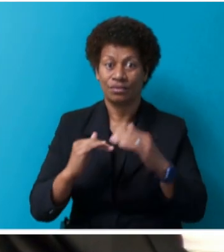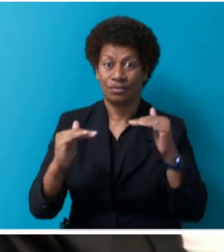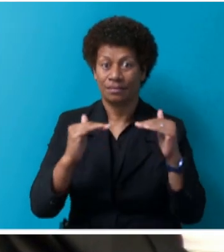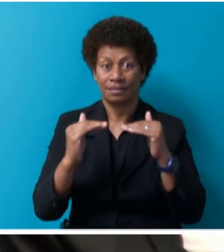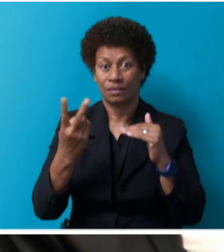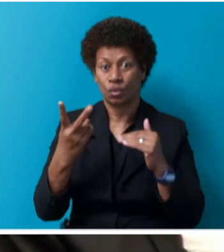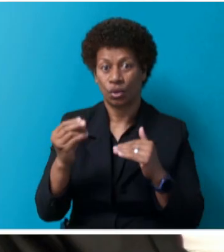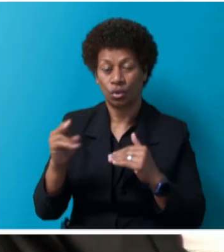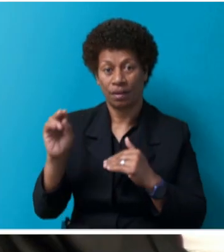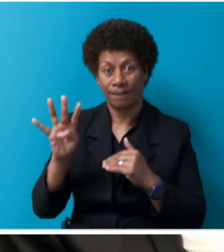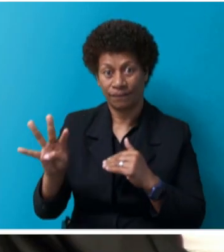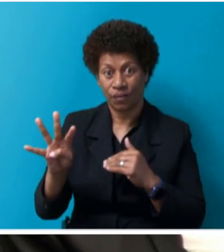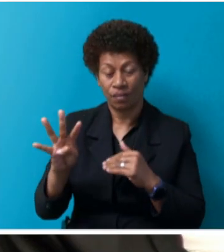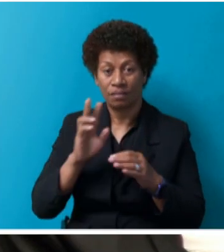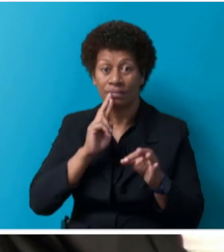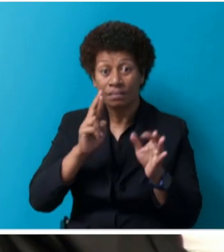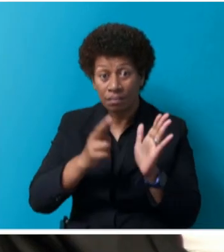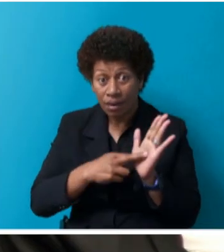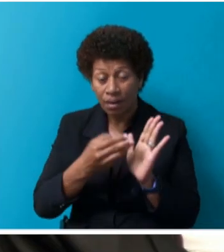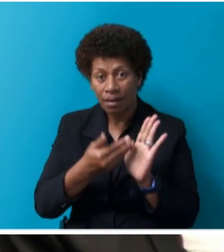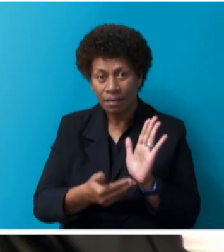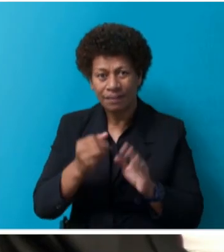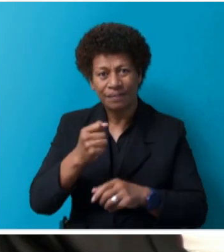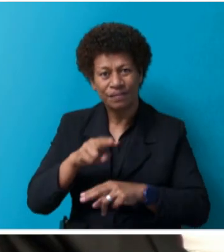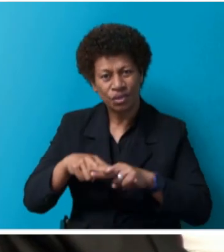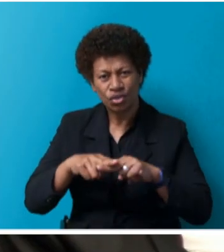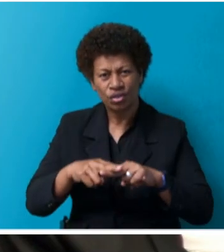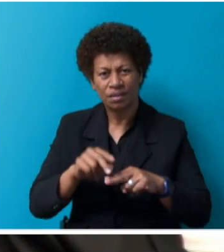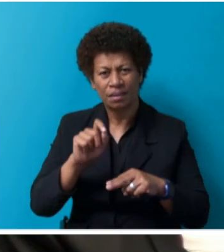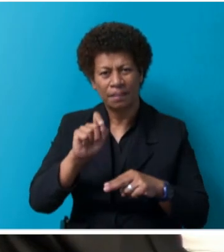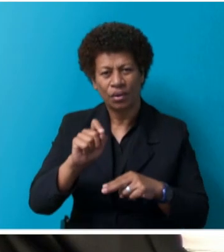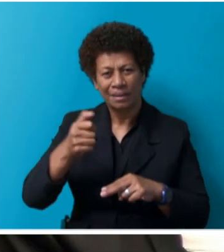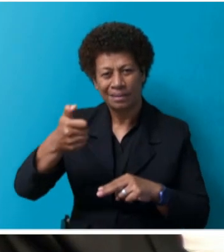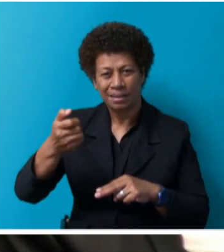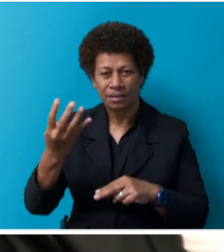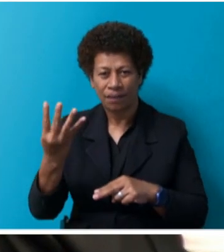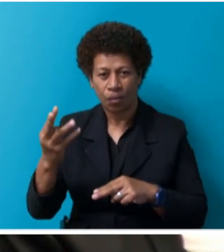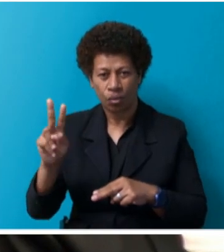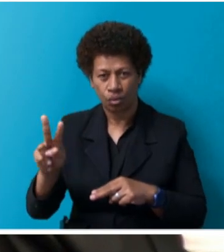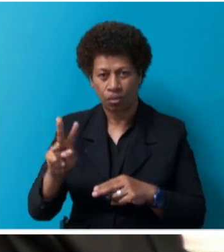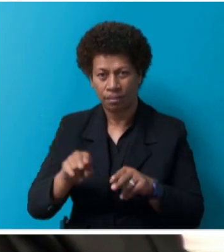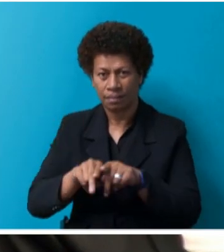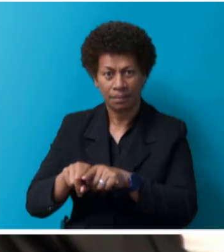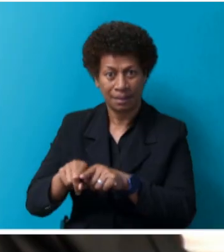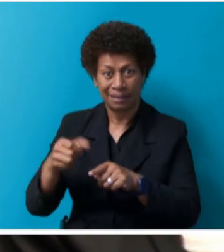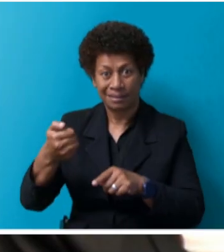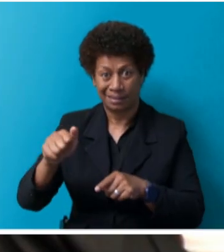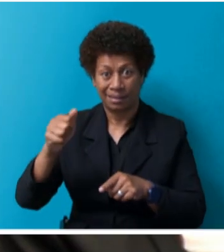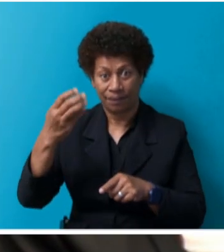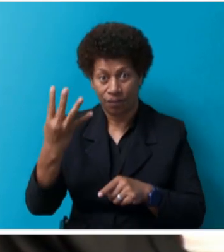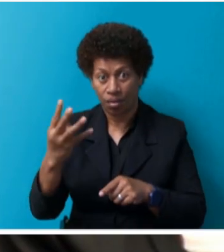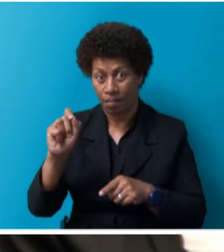2024, Fiji has achieved a gender parity score of 0.642, indicating that 64.2% of the